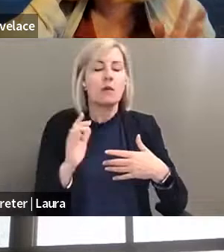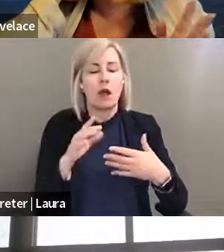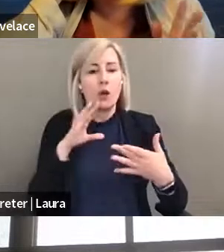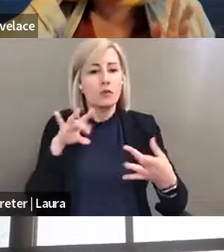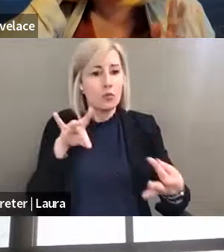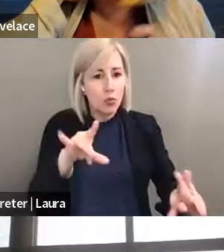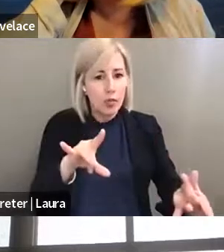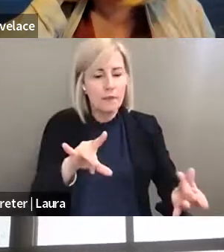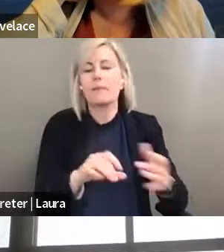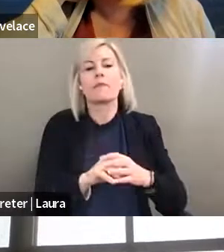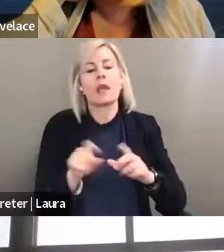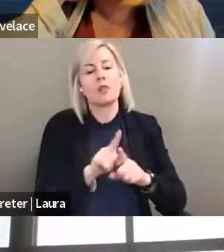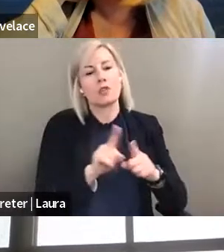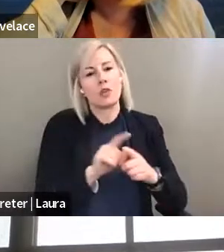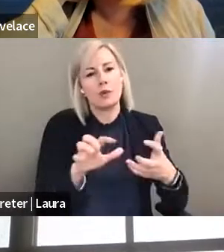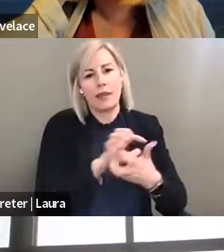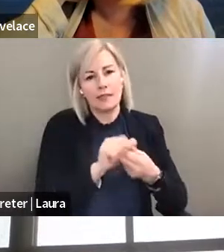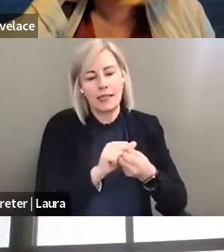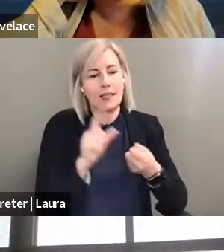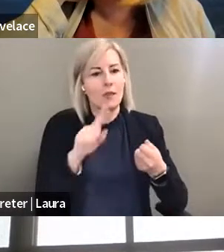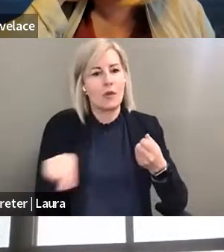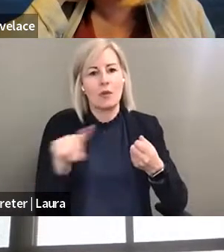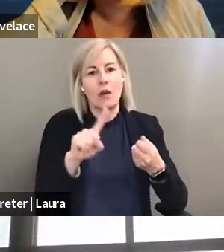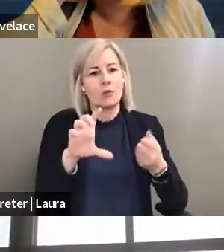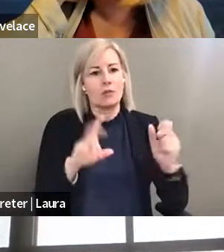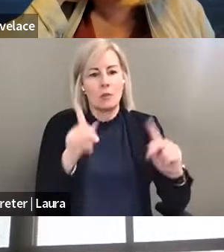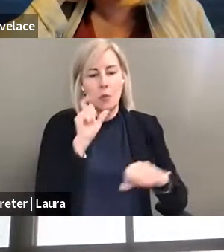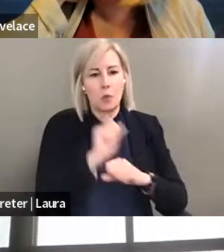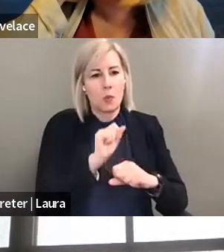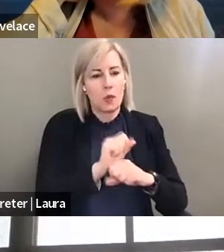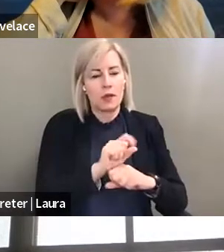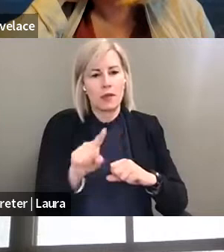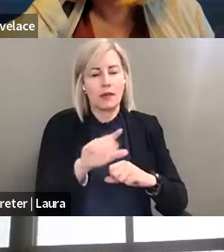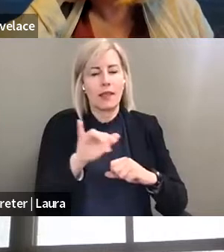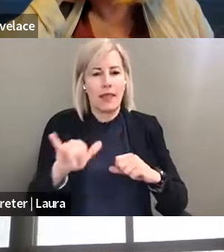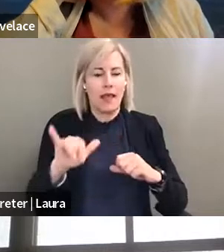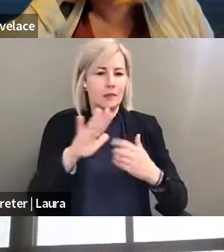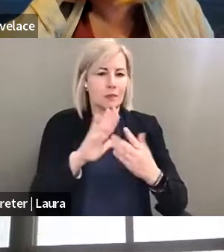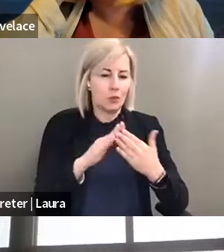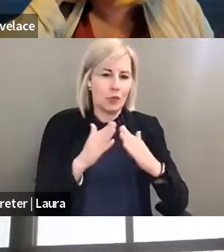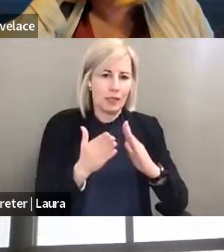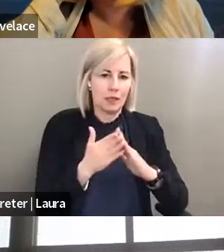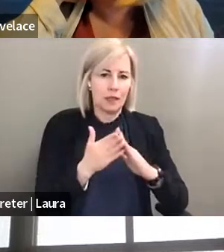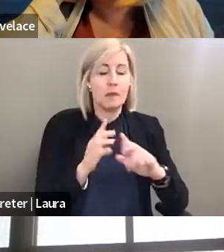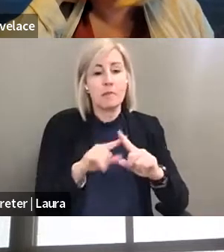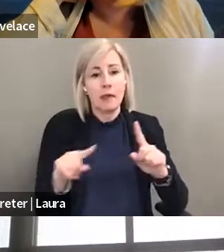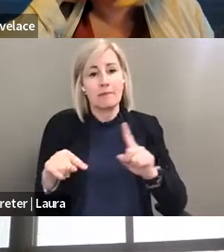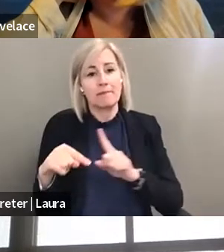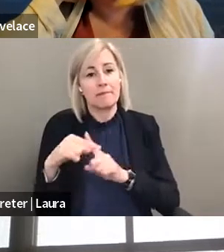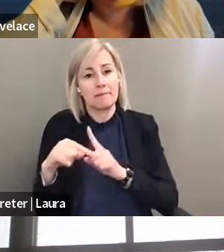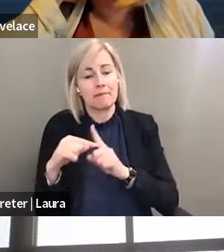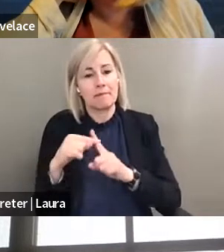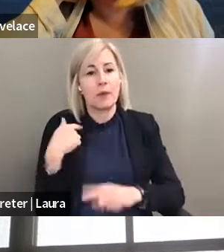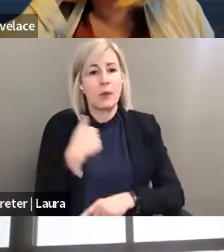It's also, of course, devastating for the hundreds of people that work there in the Glenwood community. But on a positive note, we do